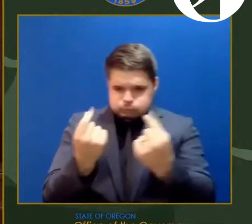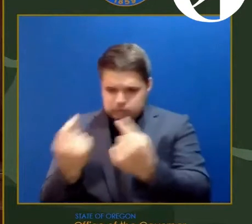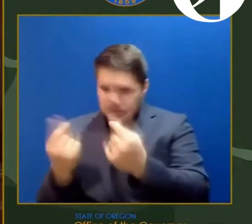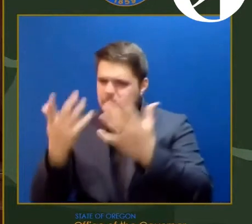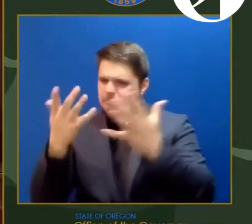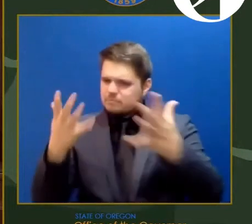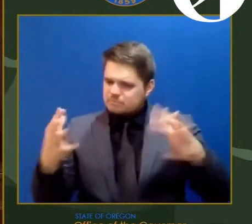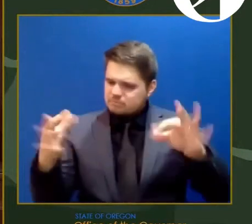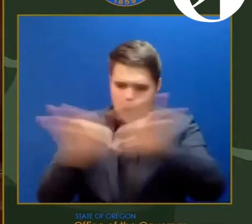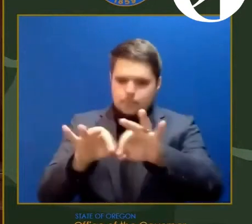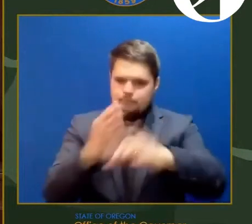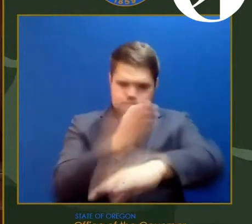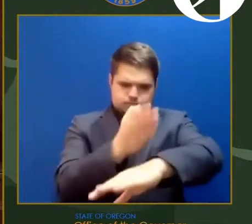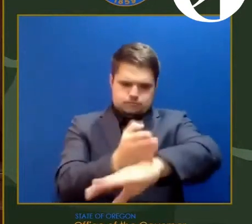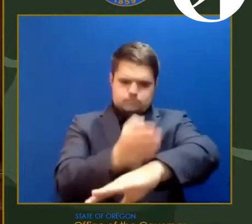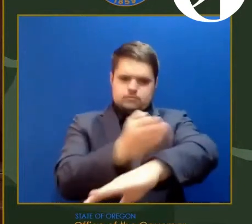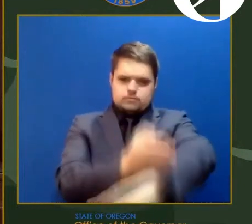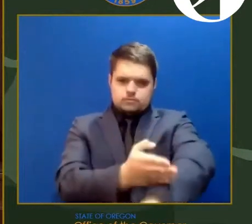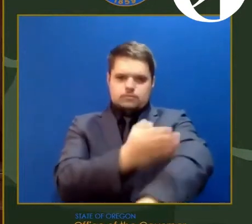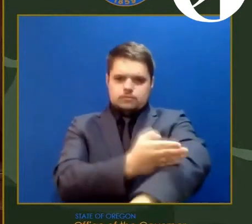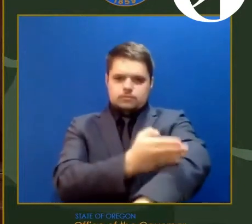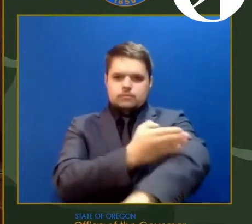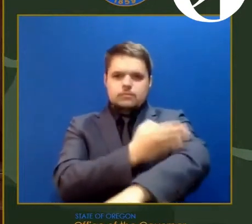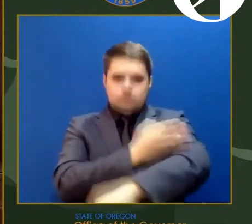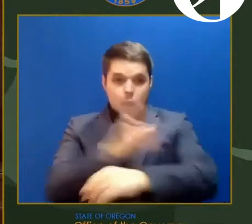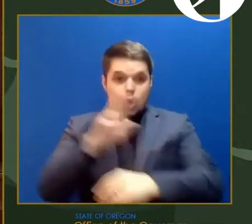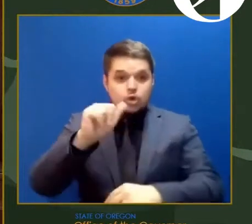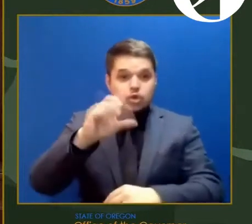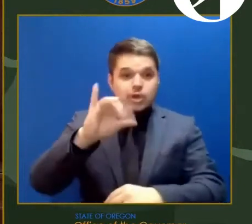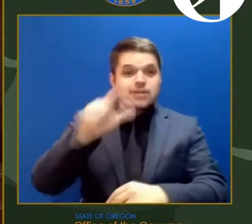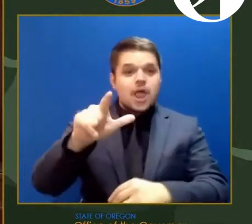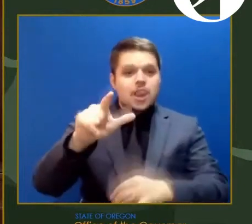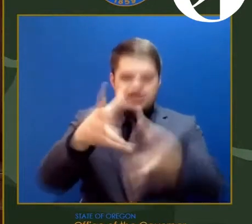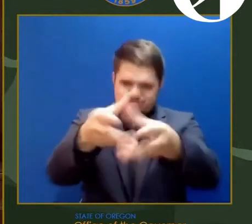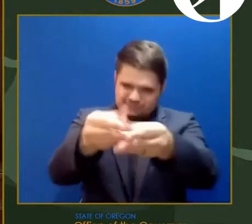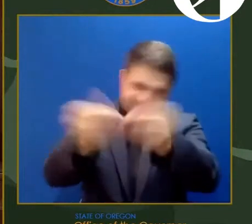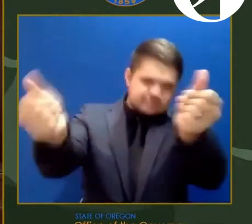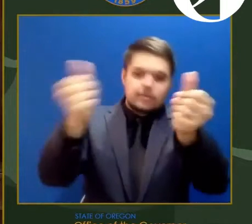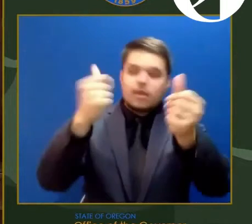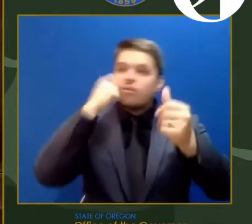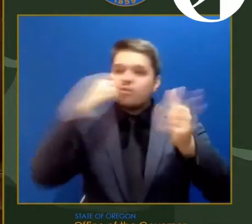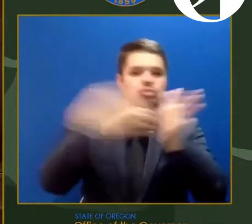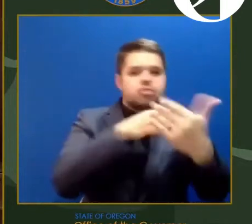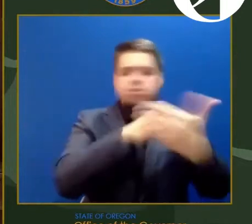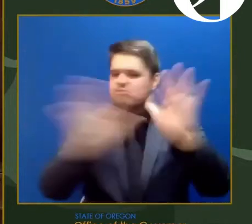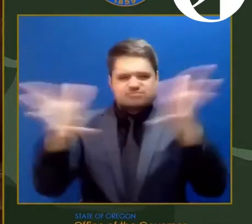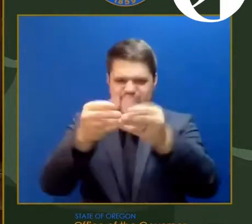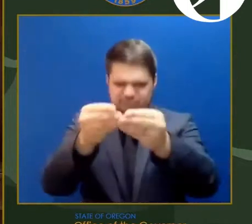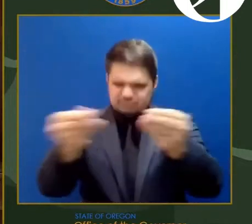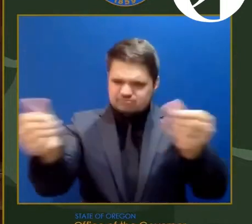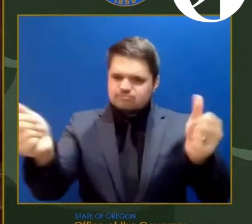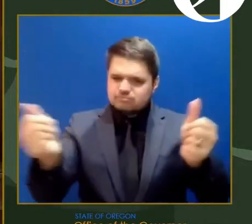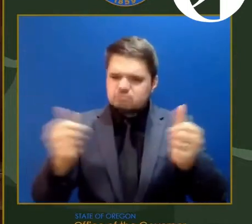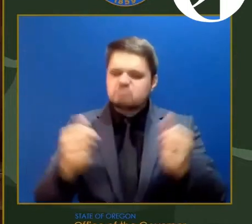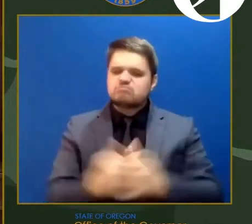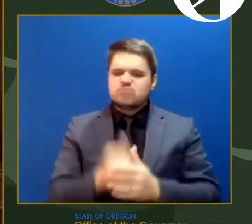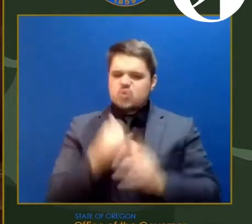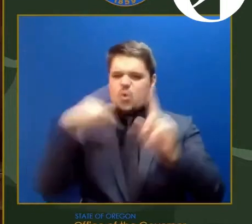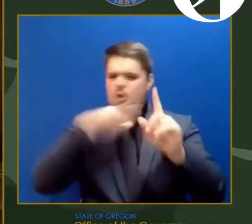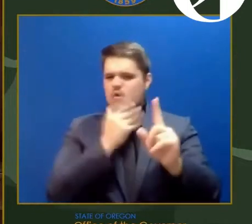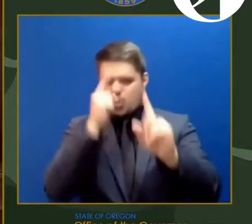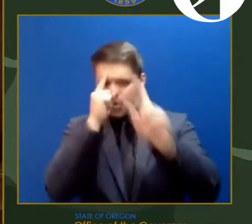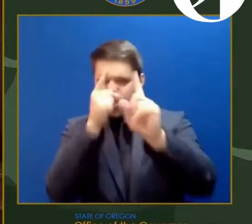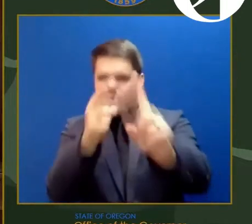stain racism has left on our state. And it starts with education. That's why my